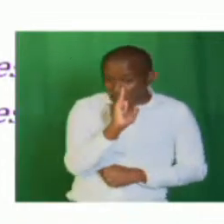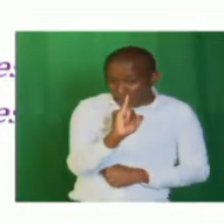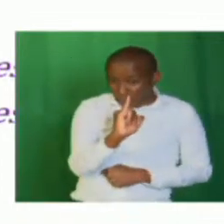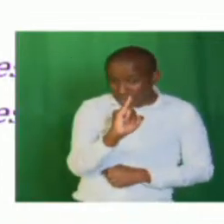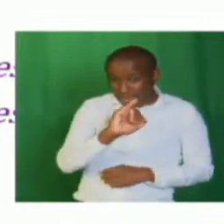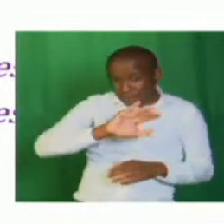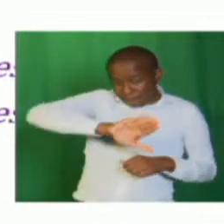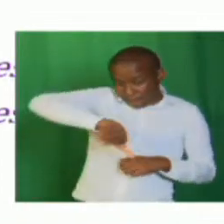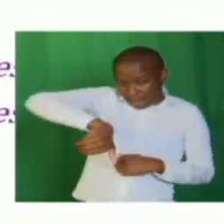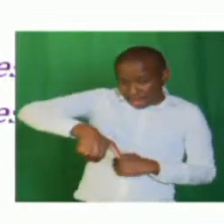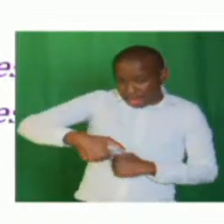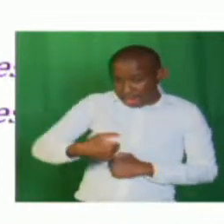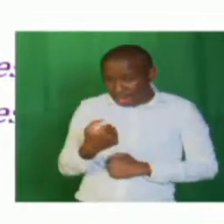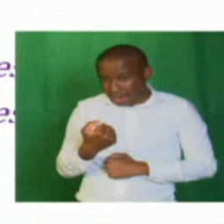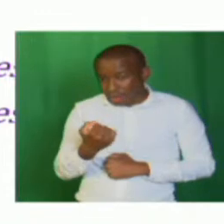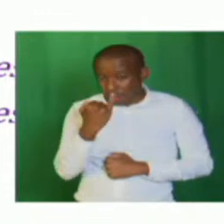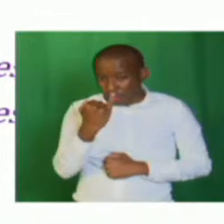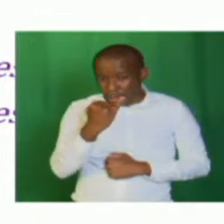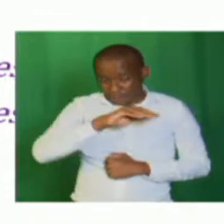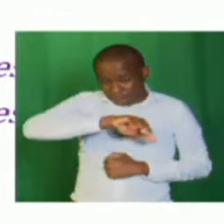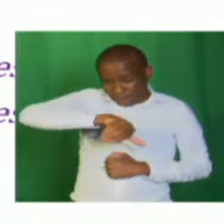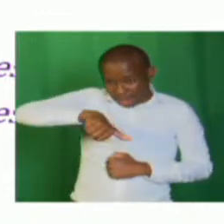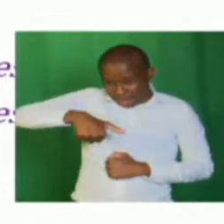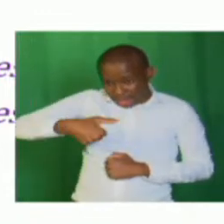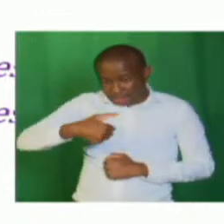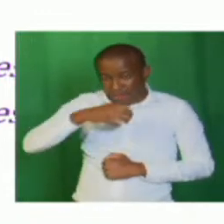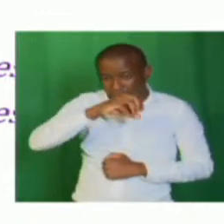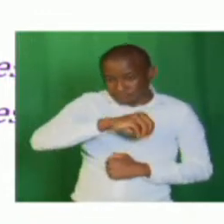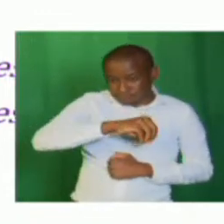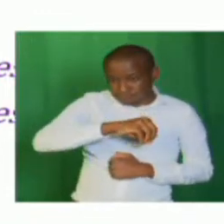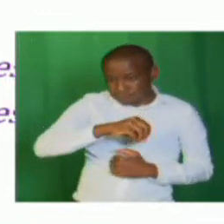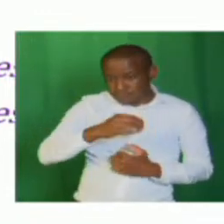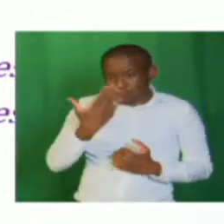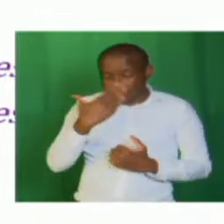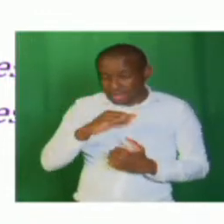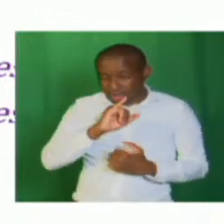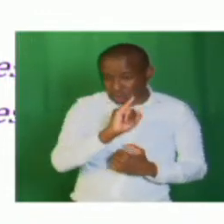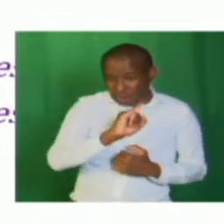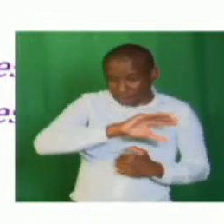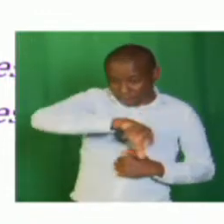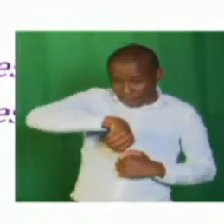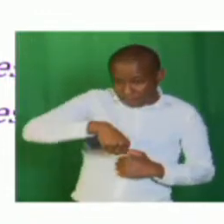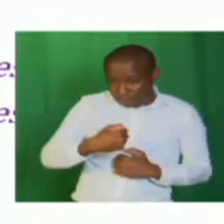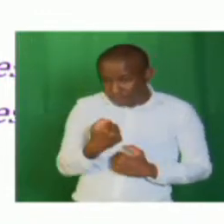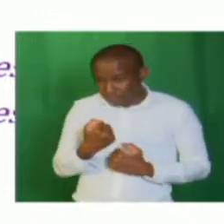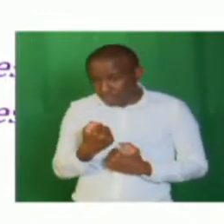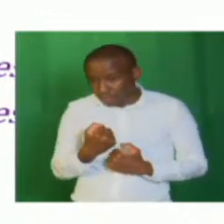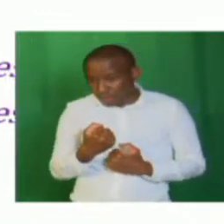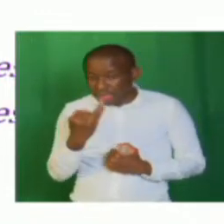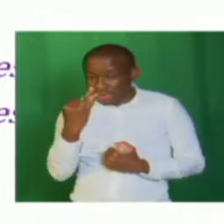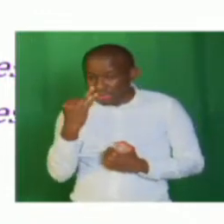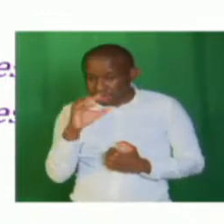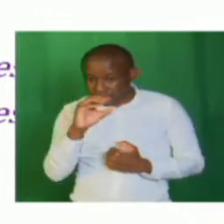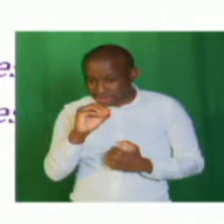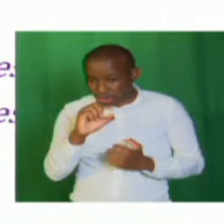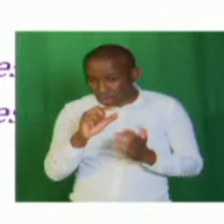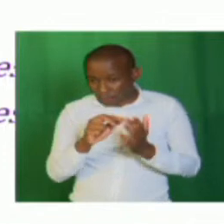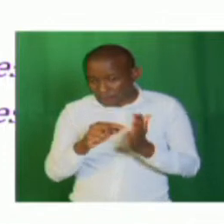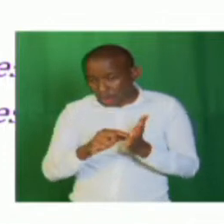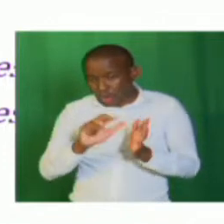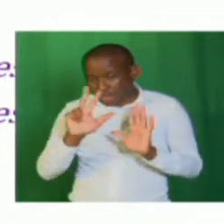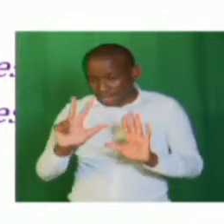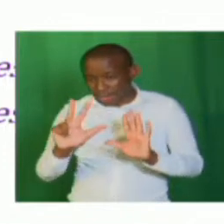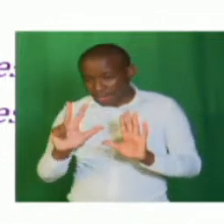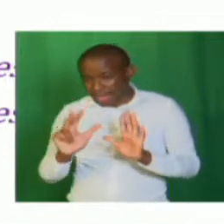subtract 1 on both sides. So when you subtract 1, this side will be left with 0.8. Now we